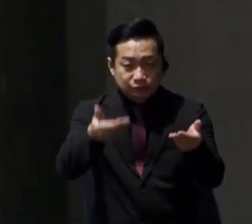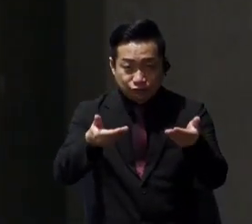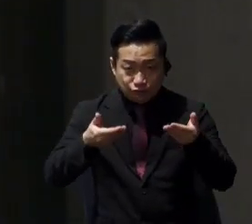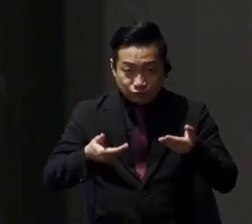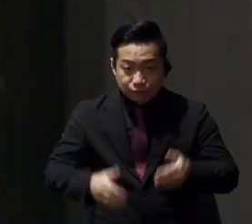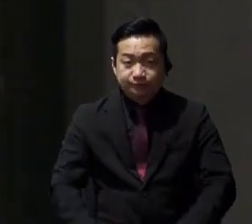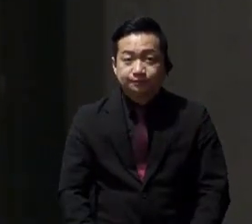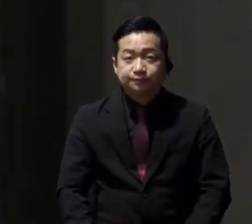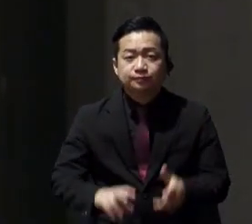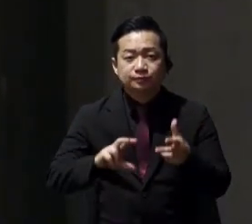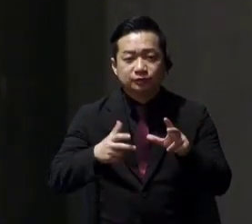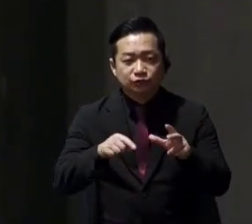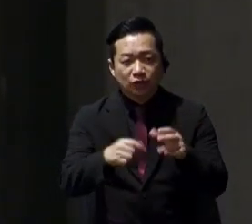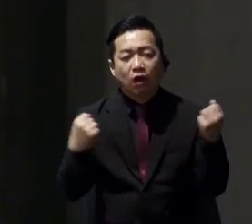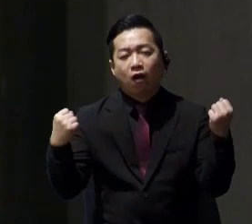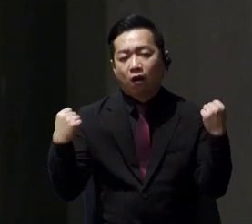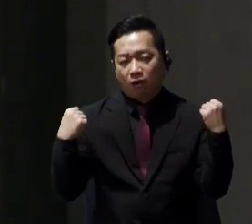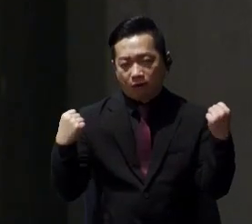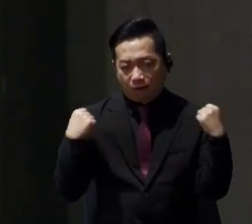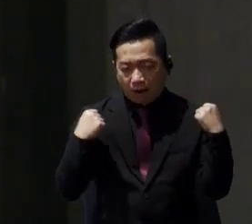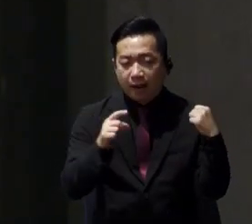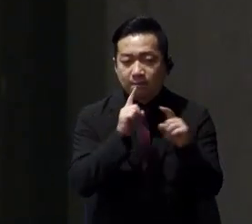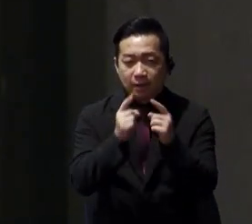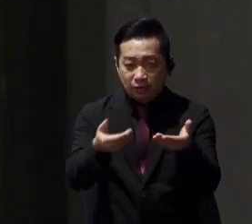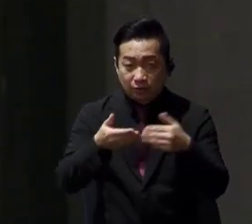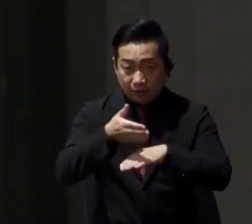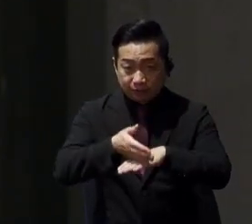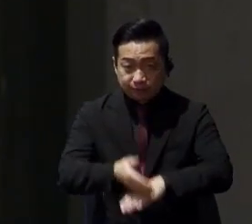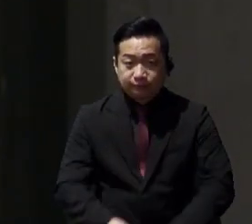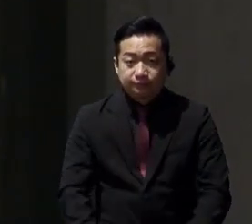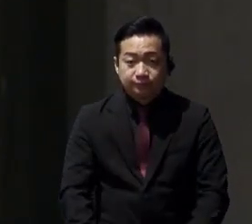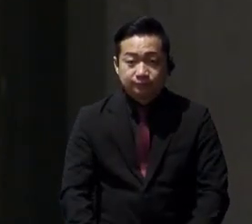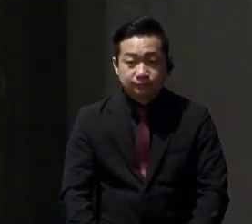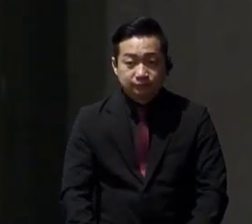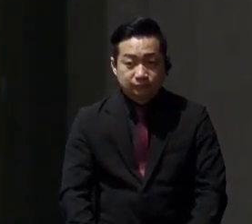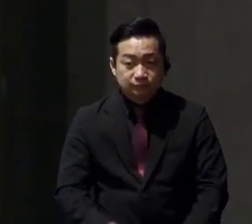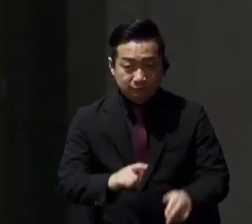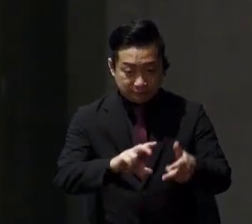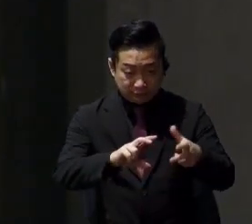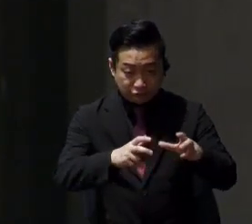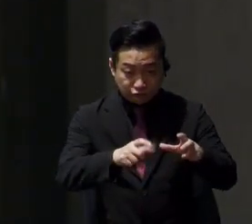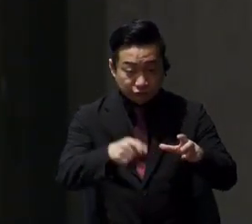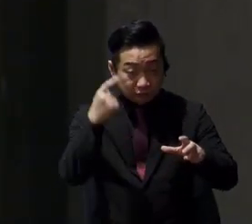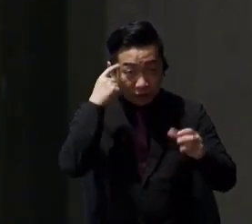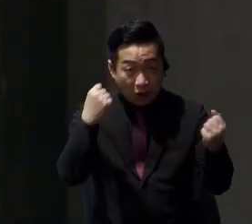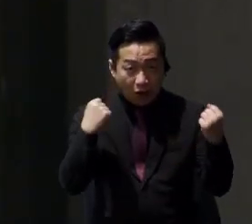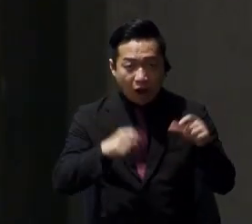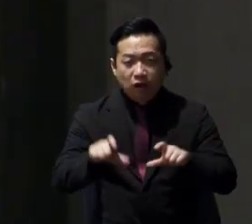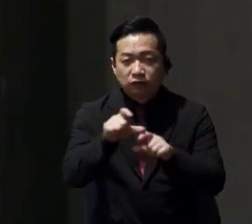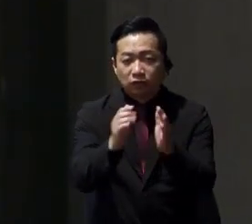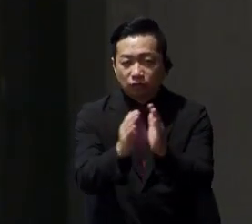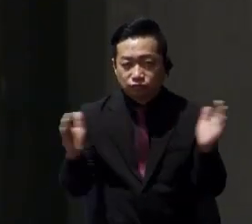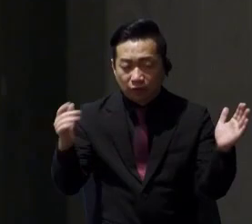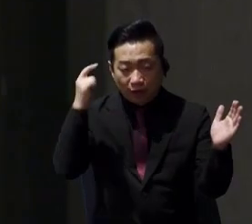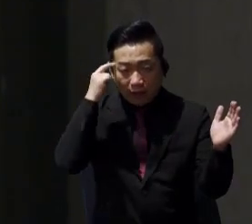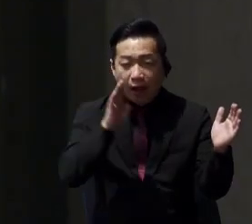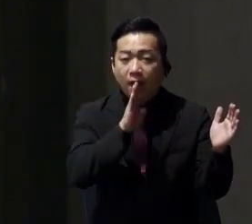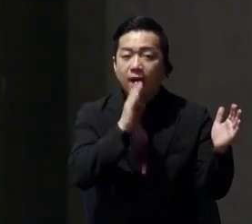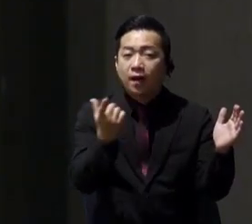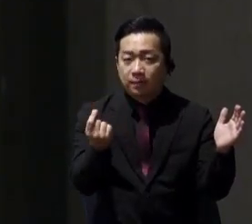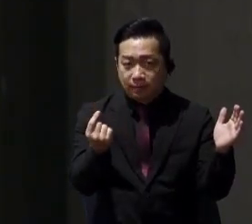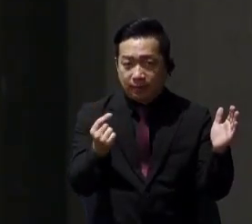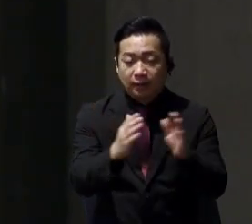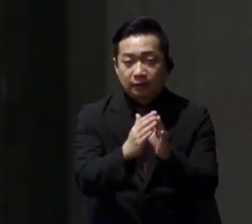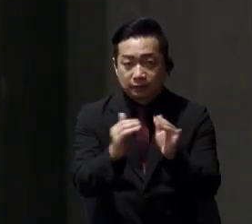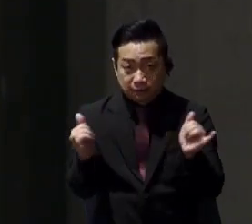the more broader scope. So many diseases will be affected by this Anthropocene, so it will be a real threat,